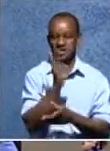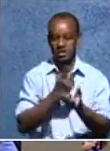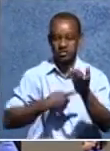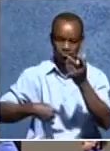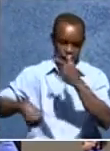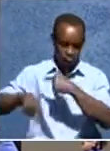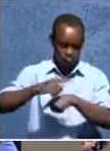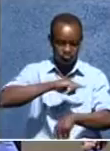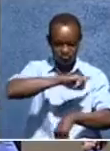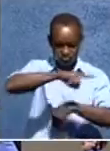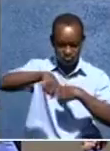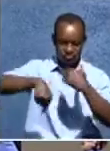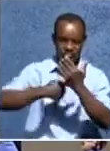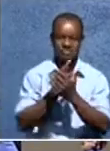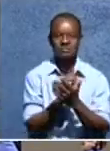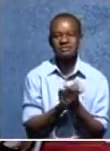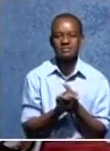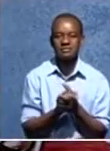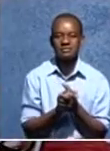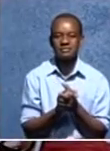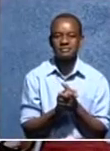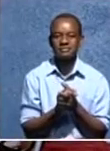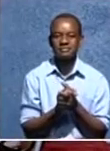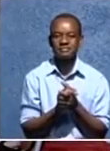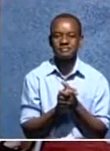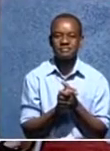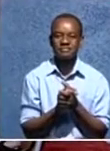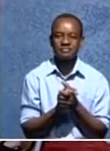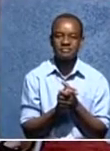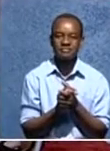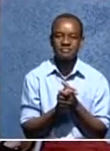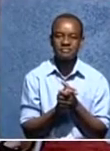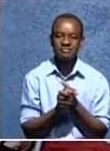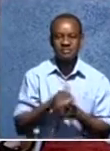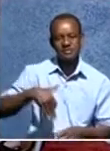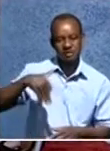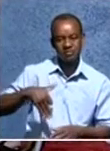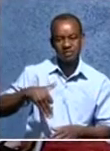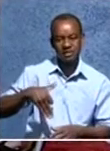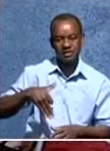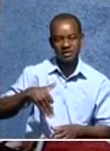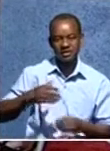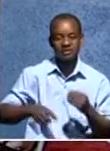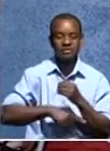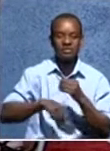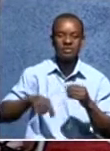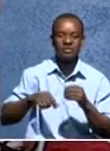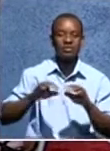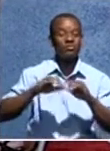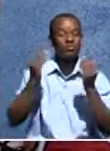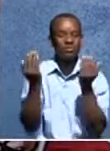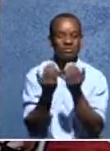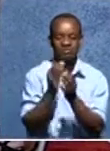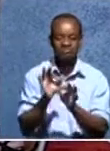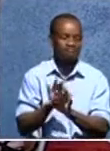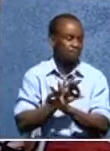We are very often told that Namibia seems to be still one of the best kept secrets in the world. We've just come back from the